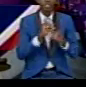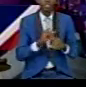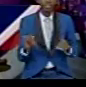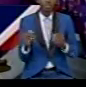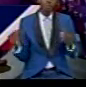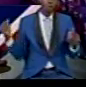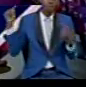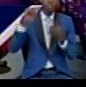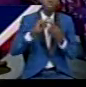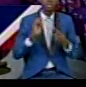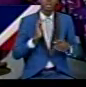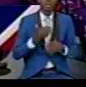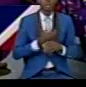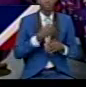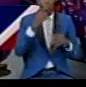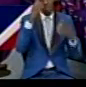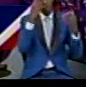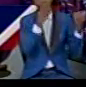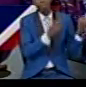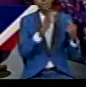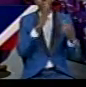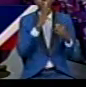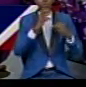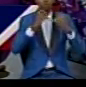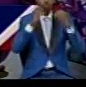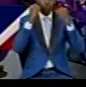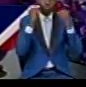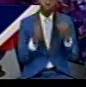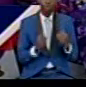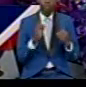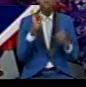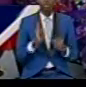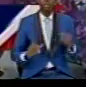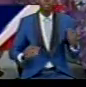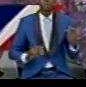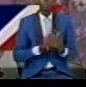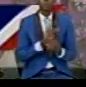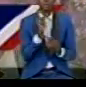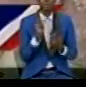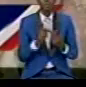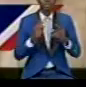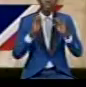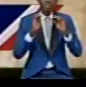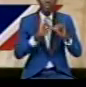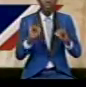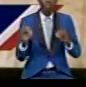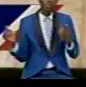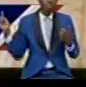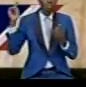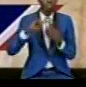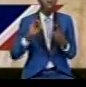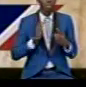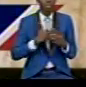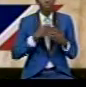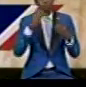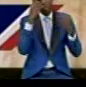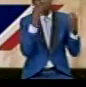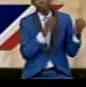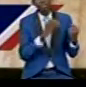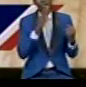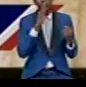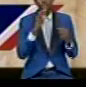our faith be firmly perfected. Teaching until our faith be